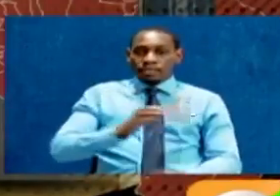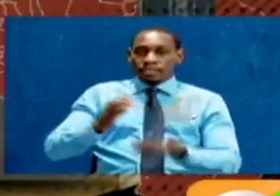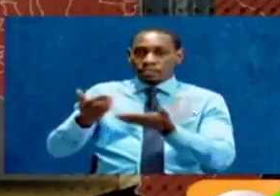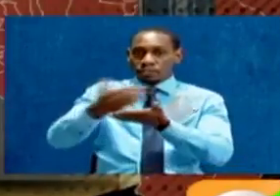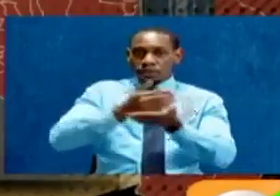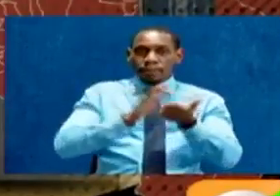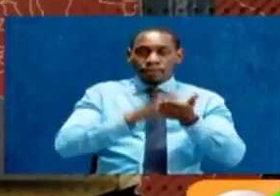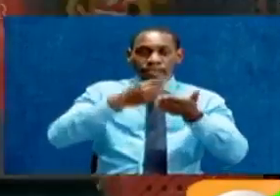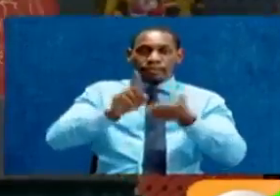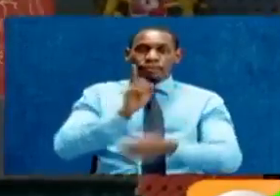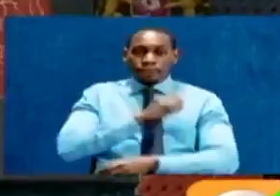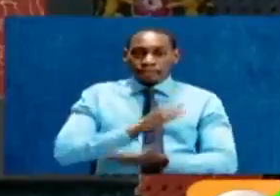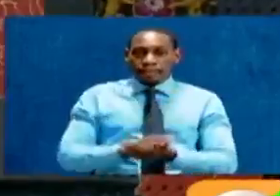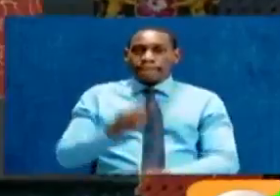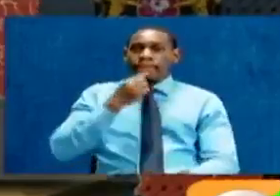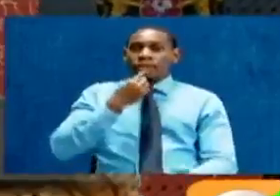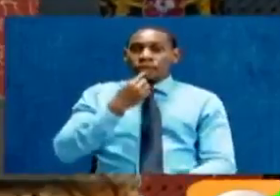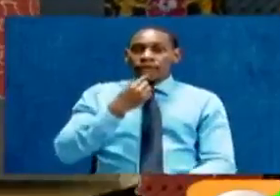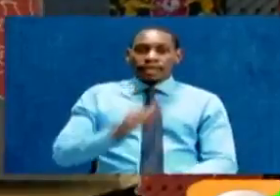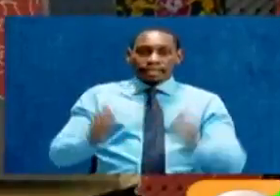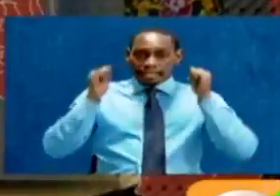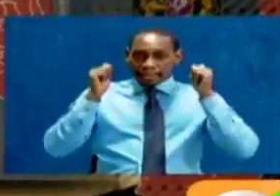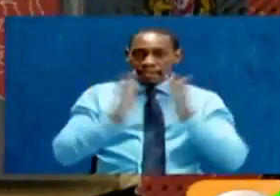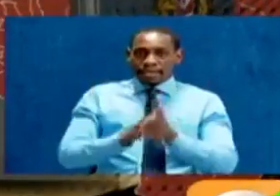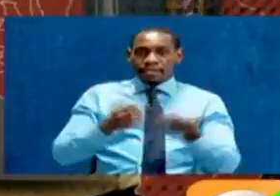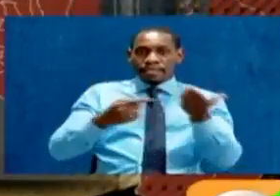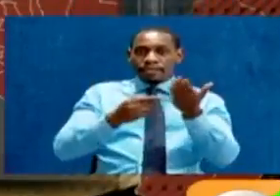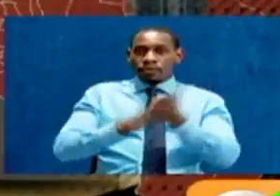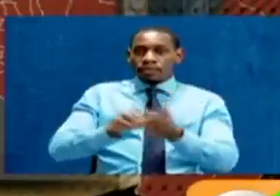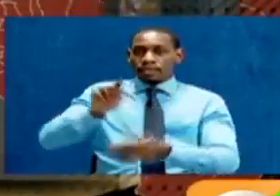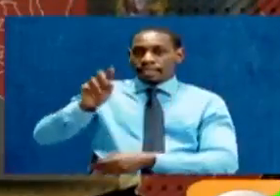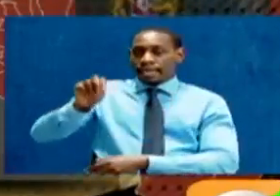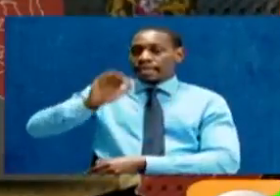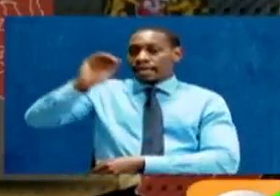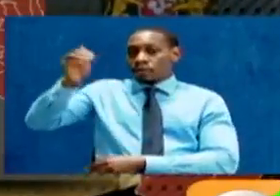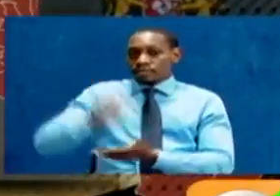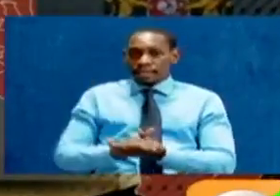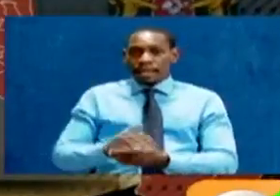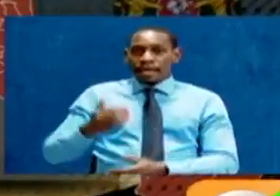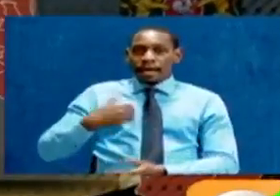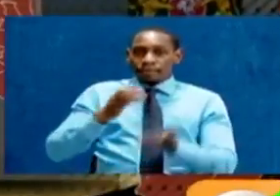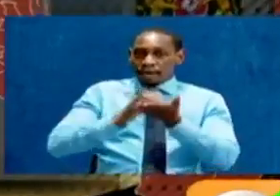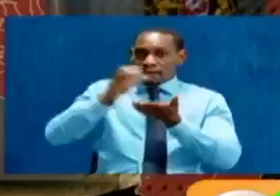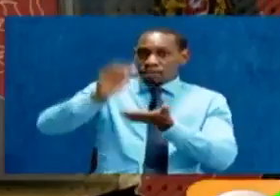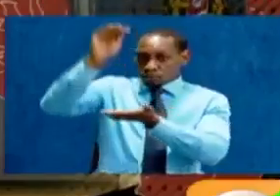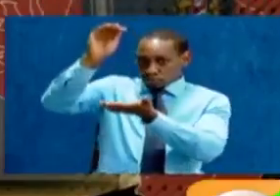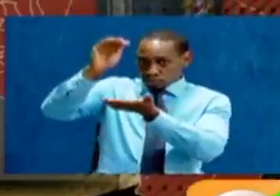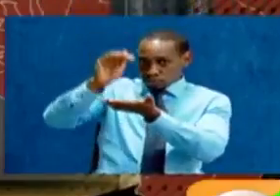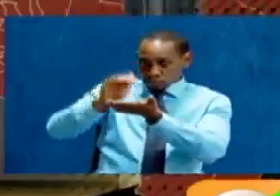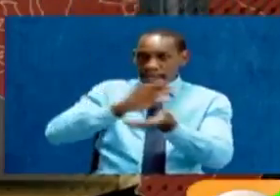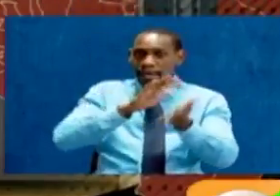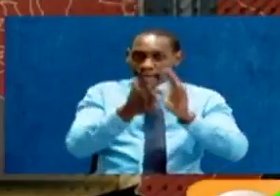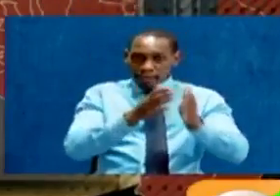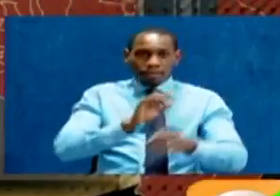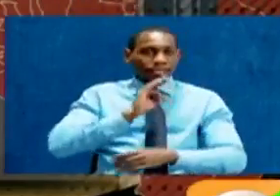sharing proposal is approved. Turkana, Nyamira, Taita Taveta and Tharaka Nithi counties will have their allocation slashed by